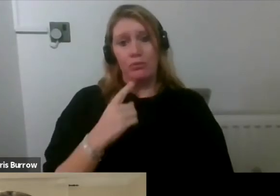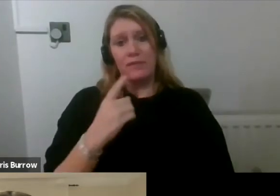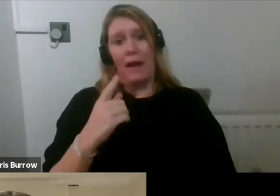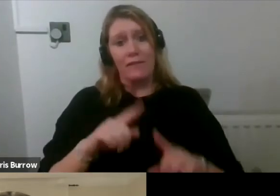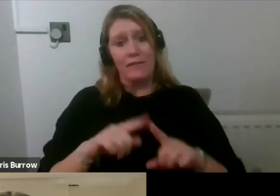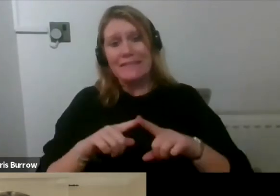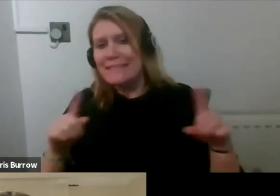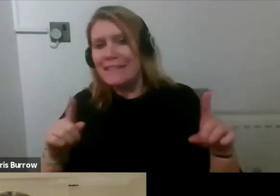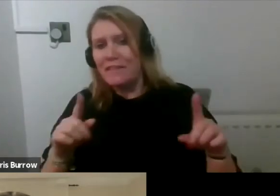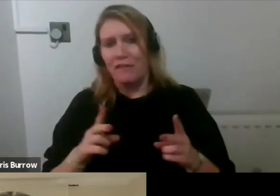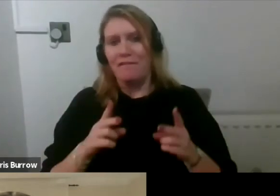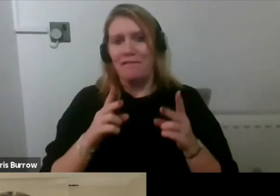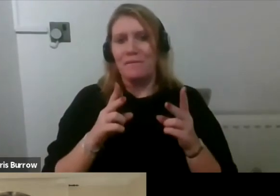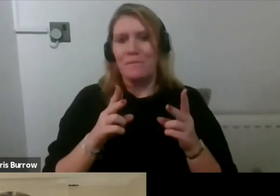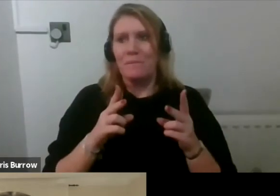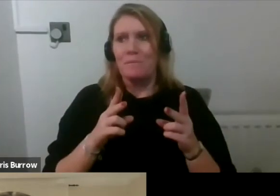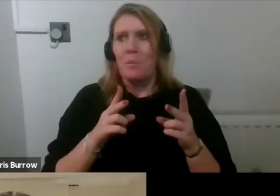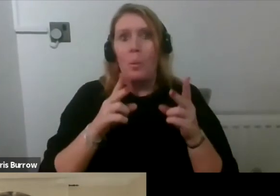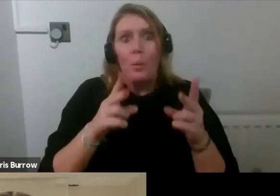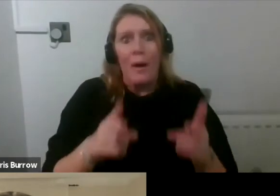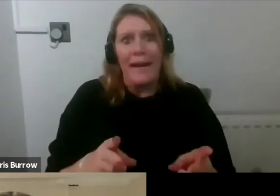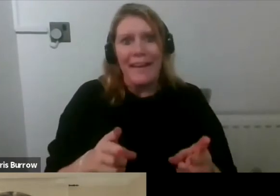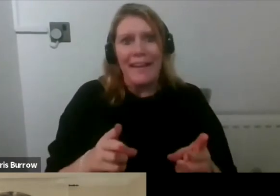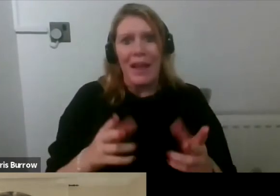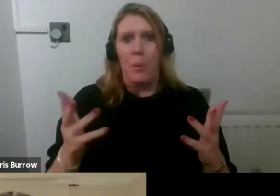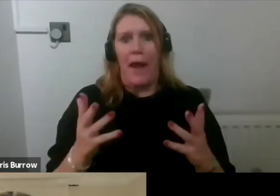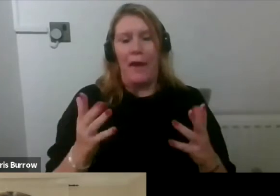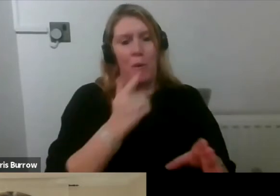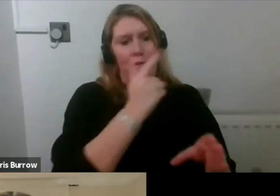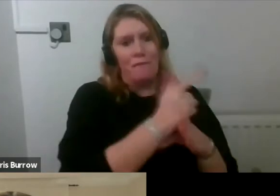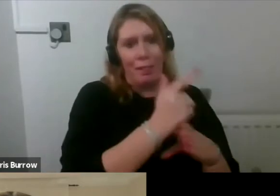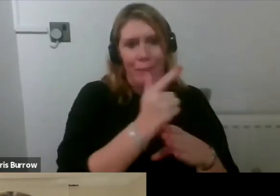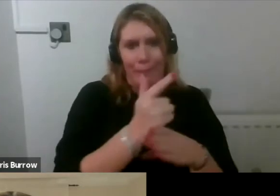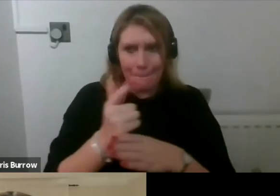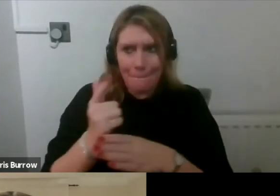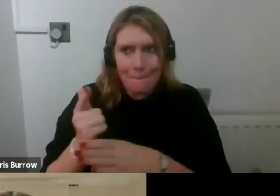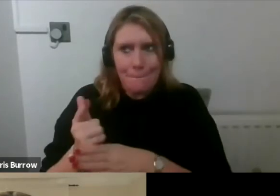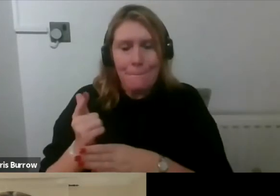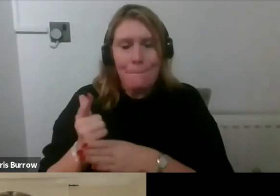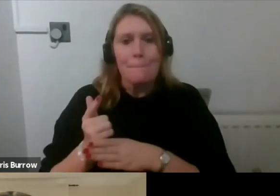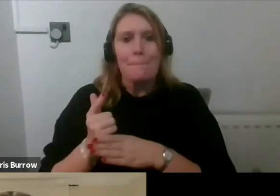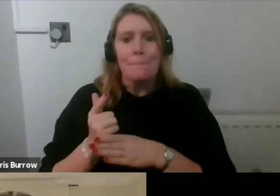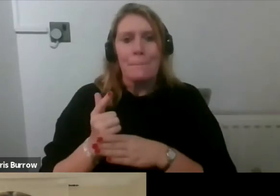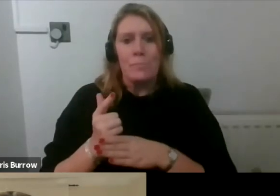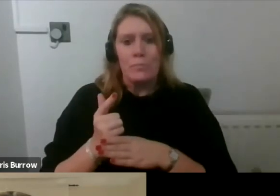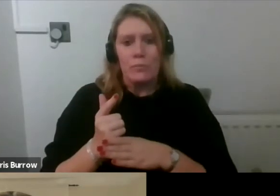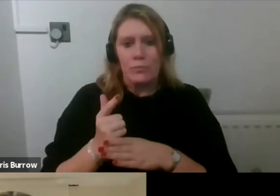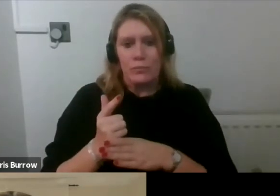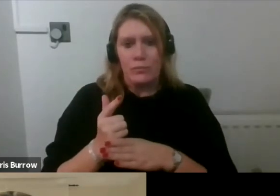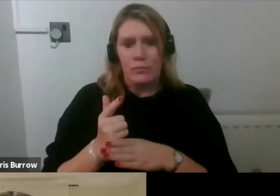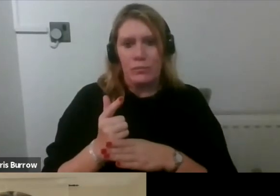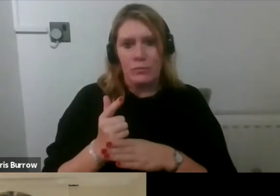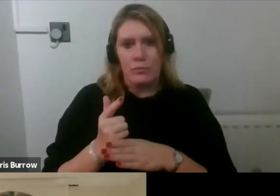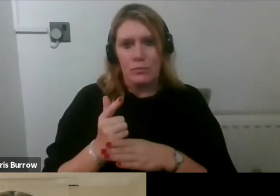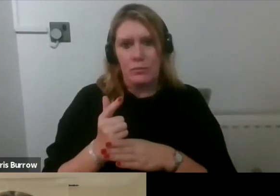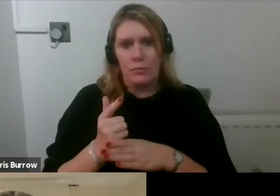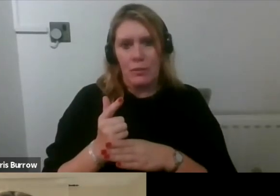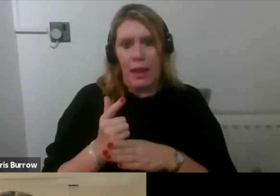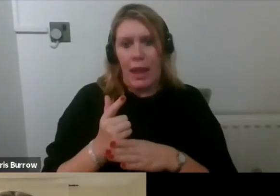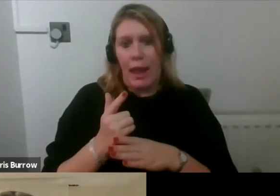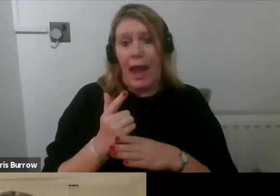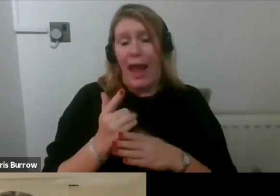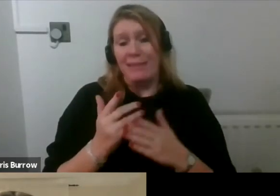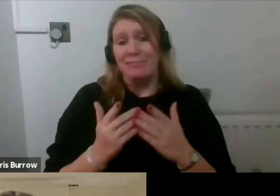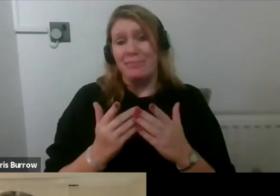is really interesting. Where, like you say, you filmed it, and you filmed it probably in a way that most of us wouldn't have the skills or